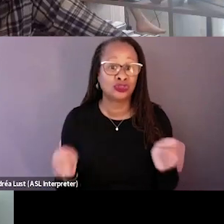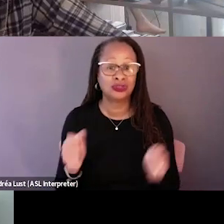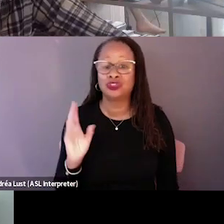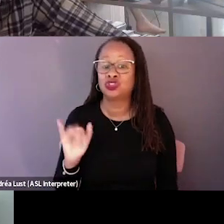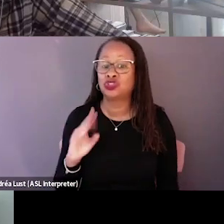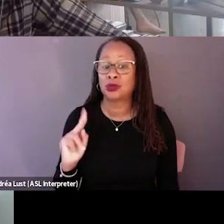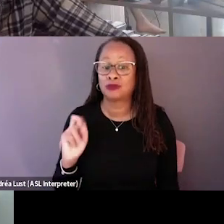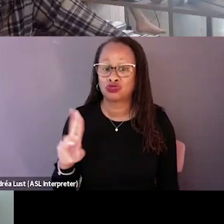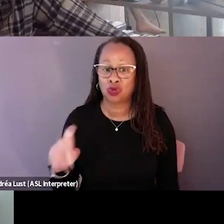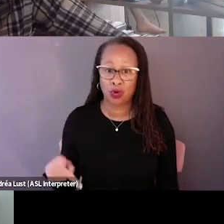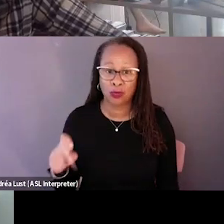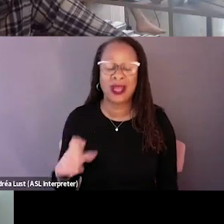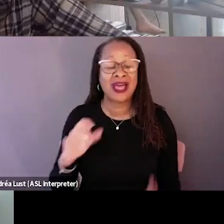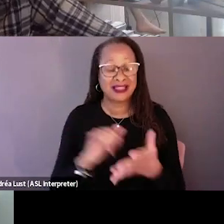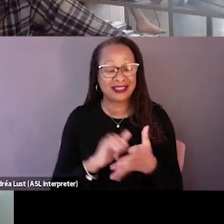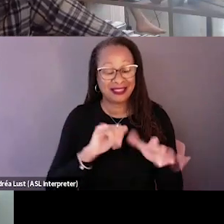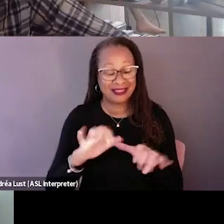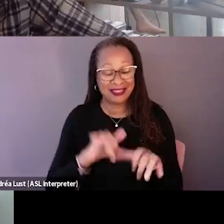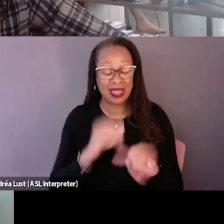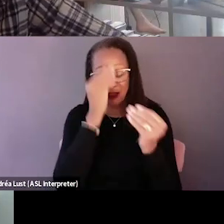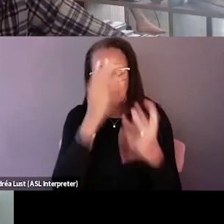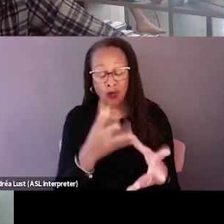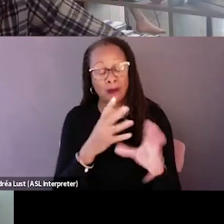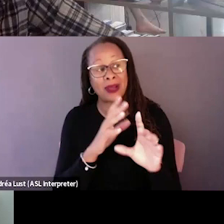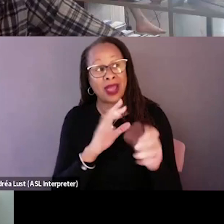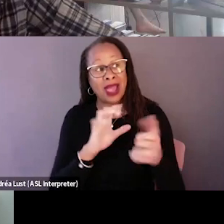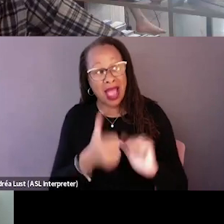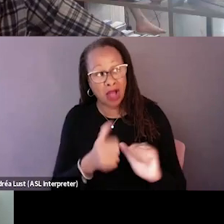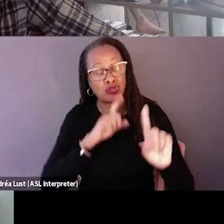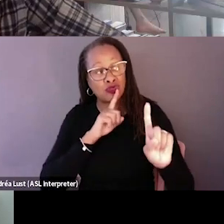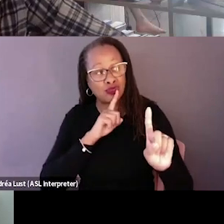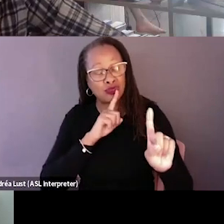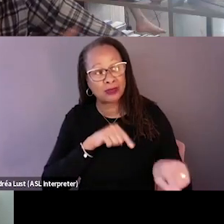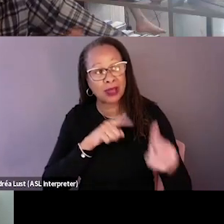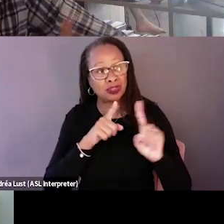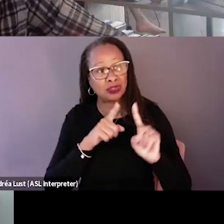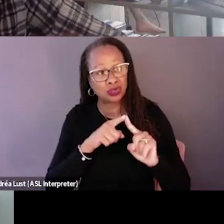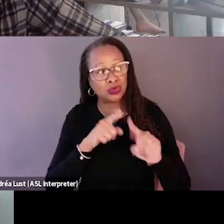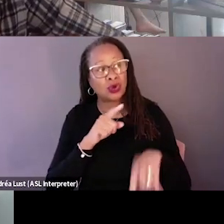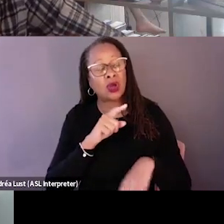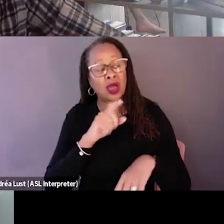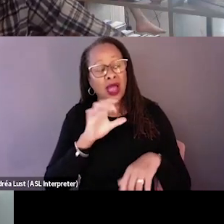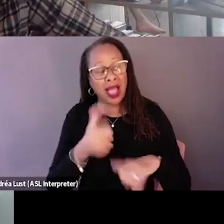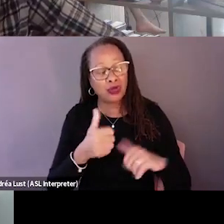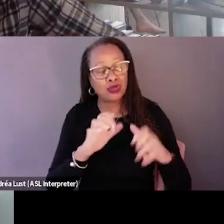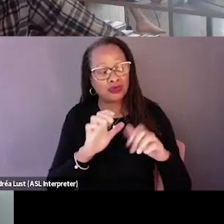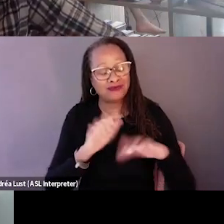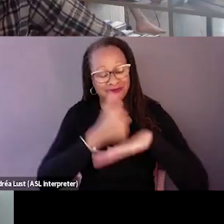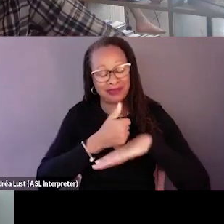did that inform the way you responded and crafted the material in the film, or was this kind of a new topic for